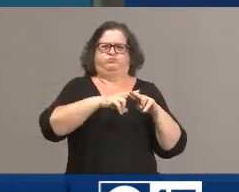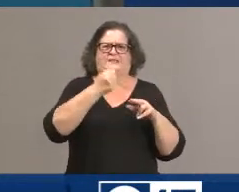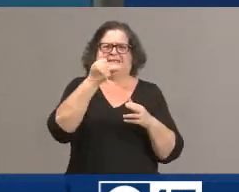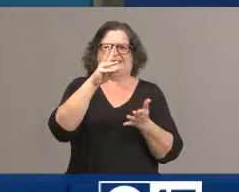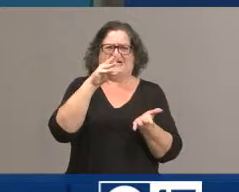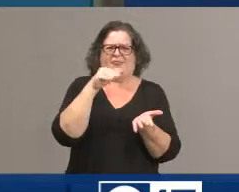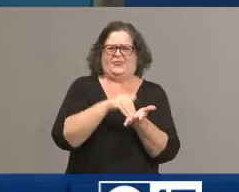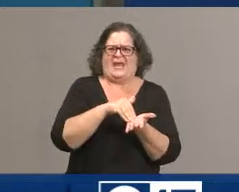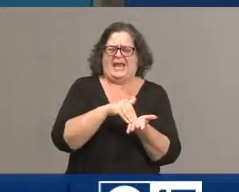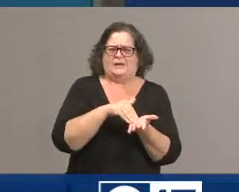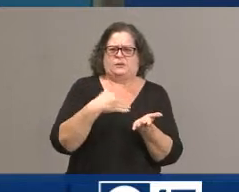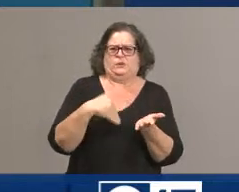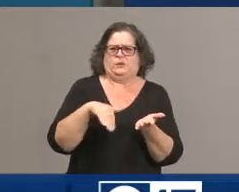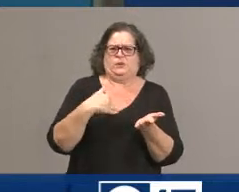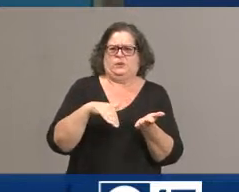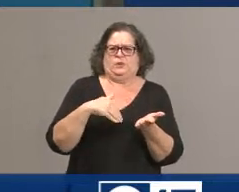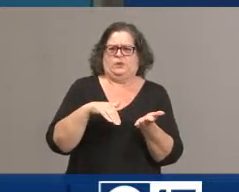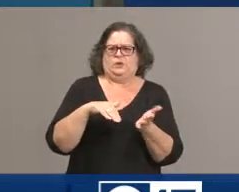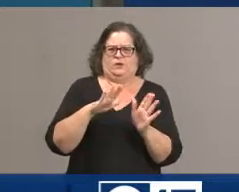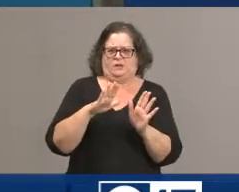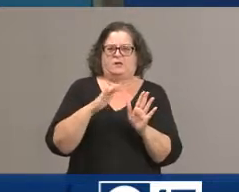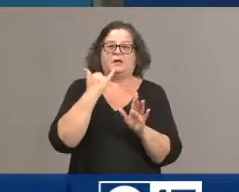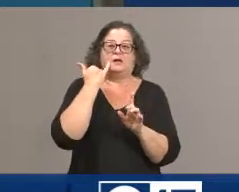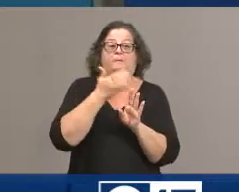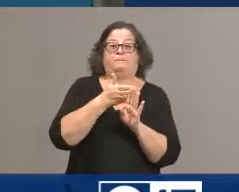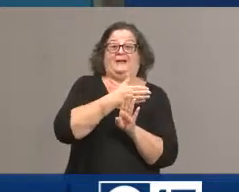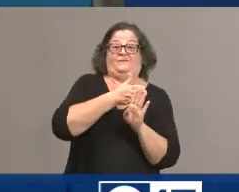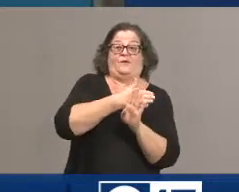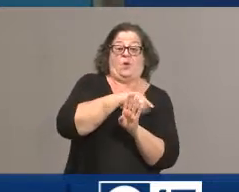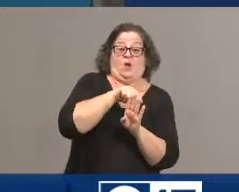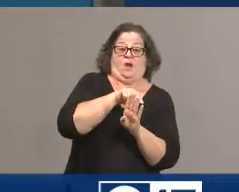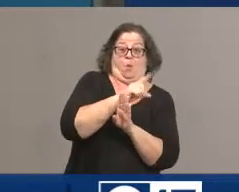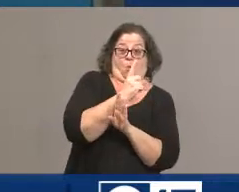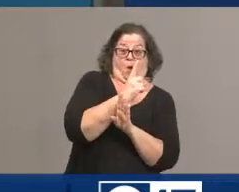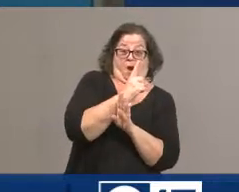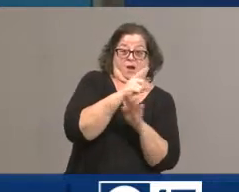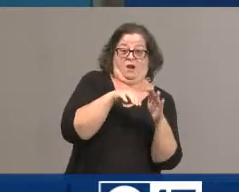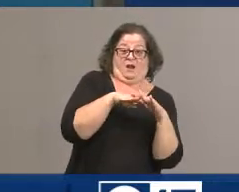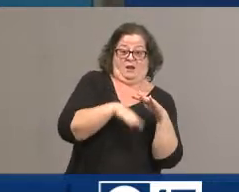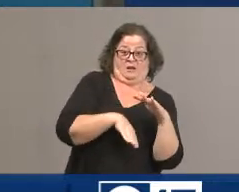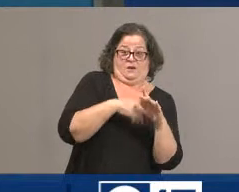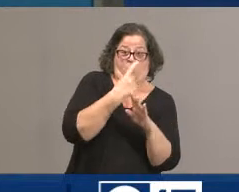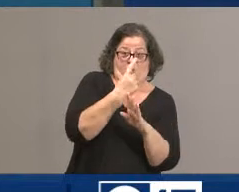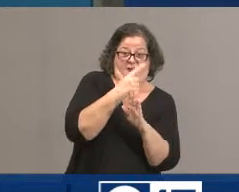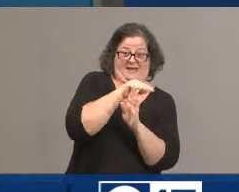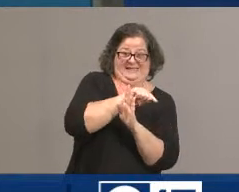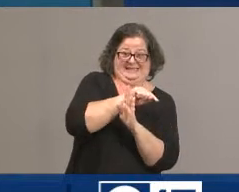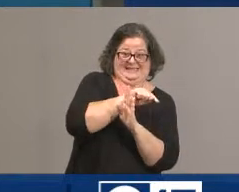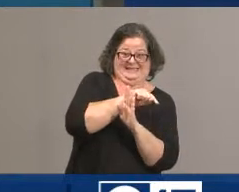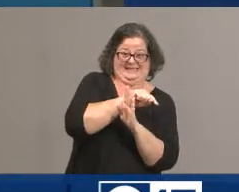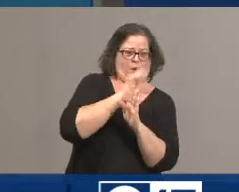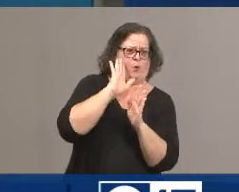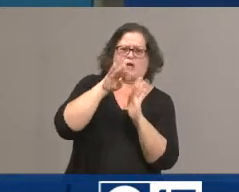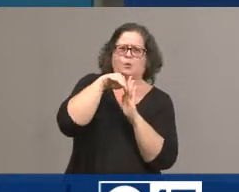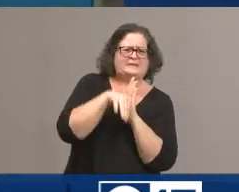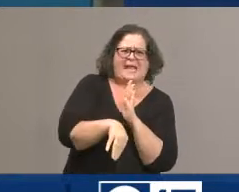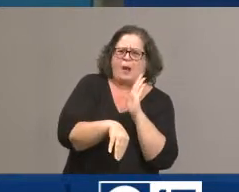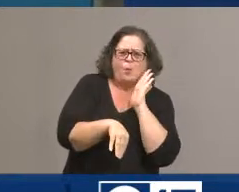at the number where Arizona was below 1, it's the inverse. You begin to see it